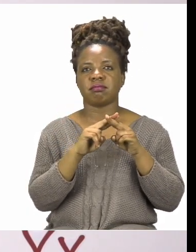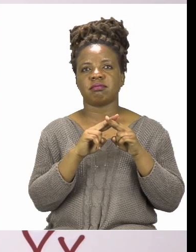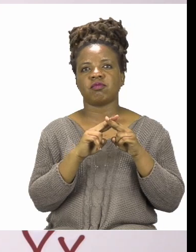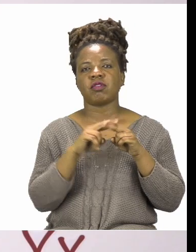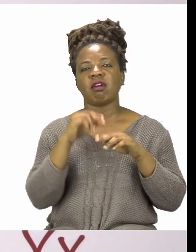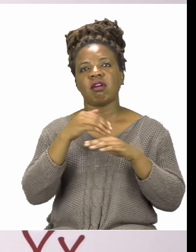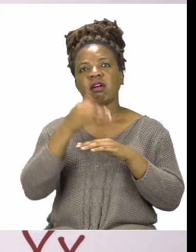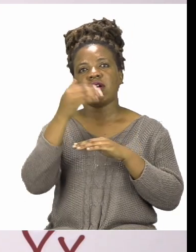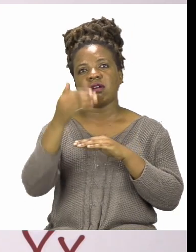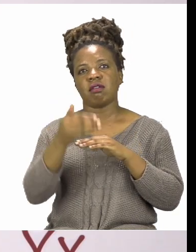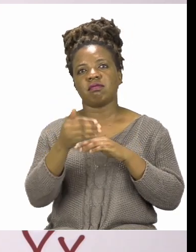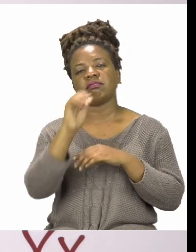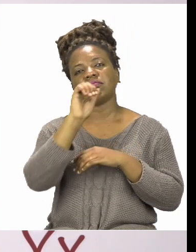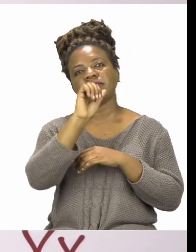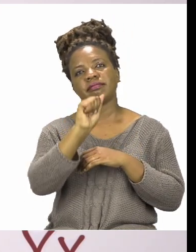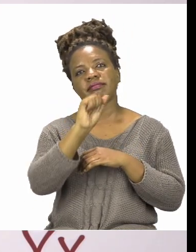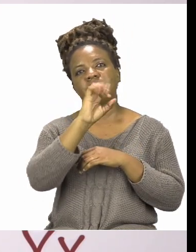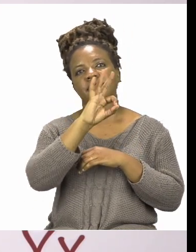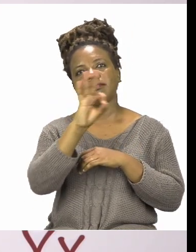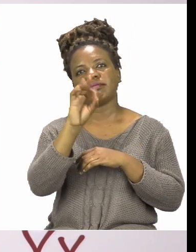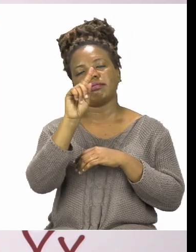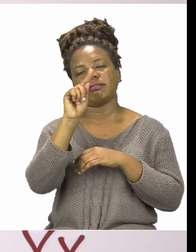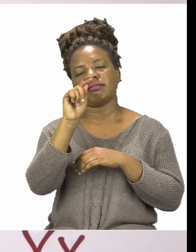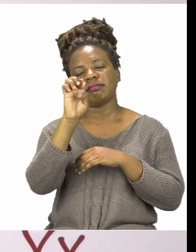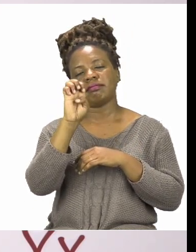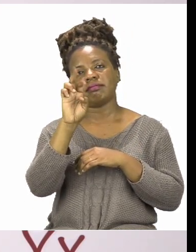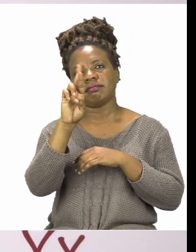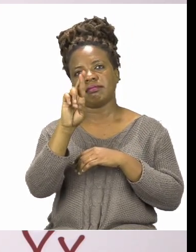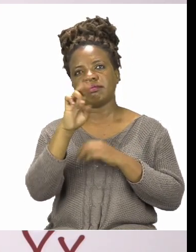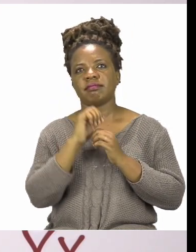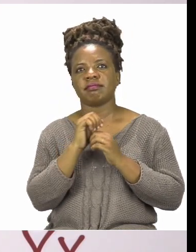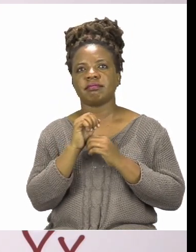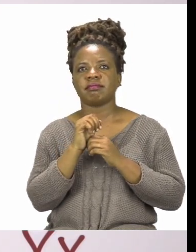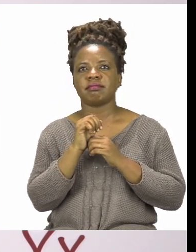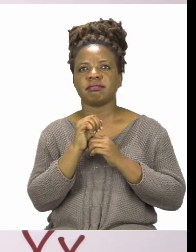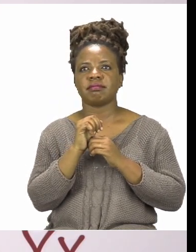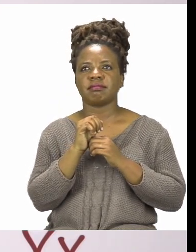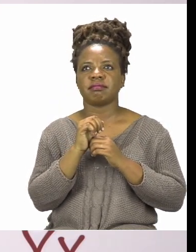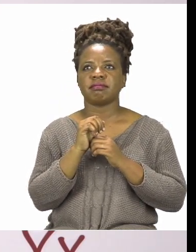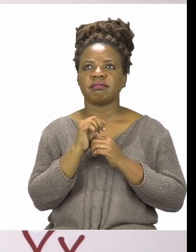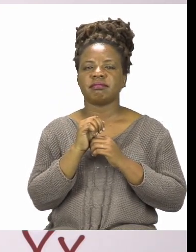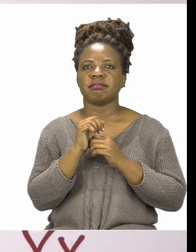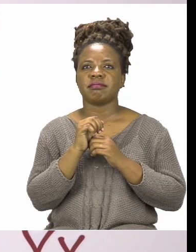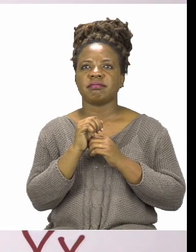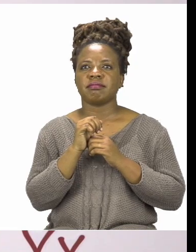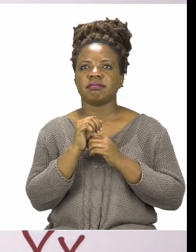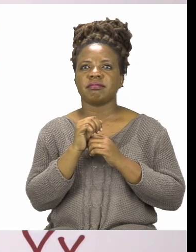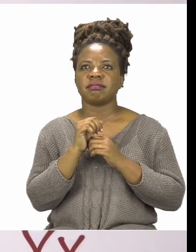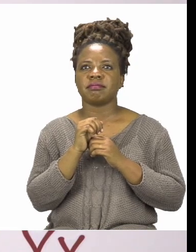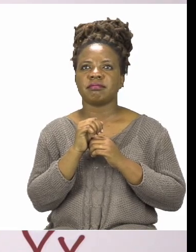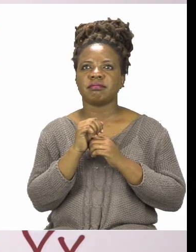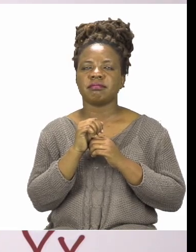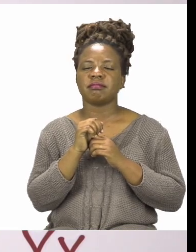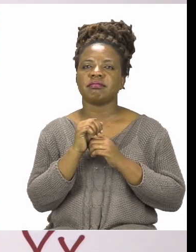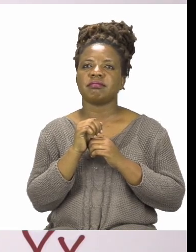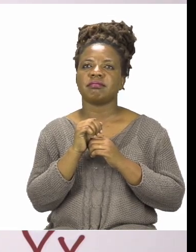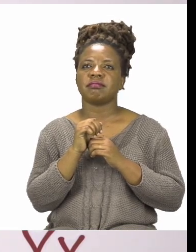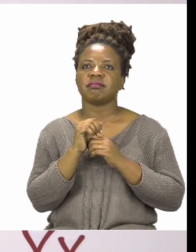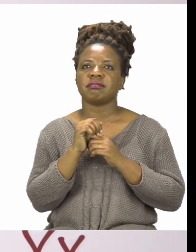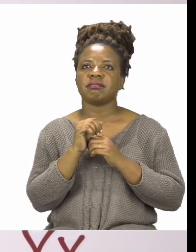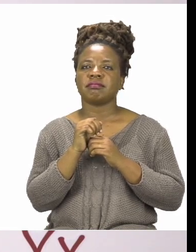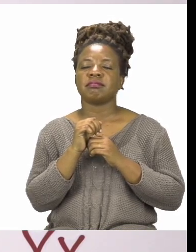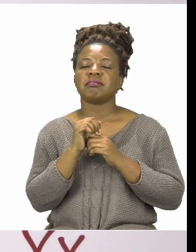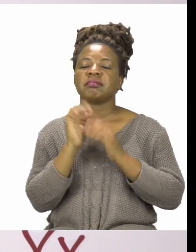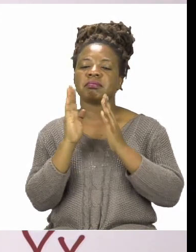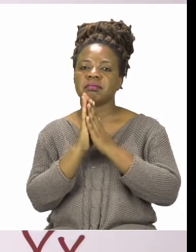we read the complete sentence. Remember, boys and girls, when you are filling in, make sure that your handwriting